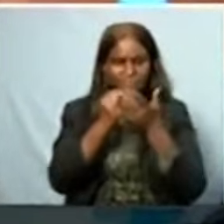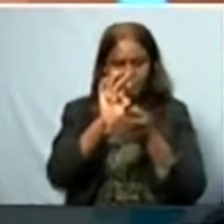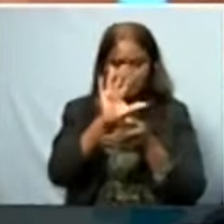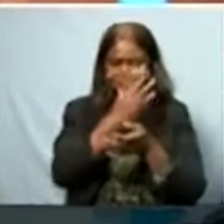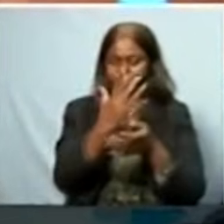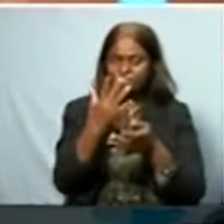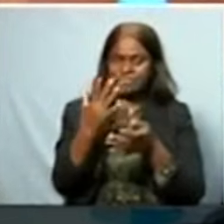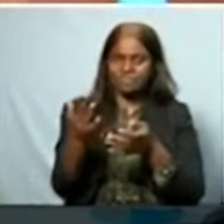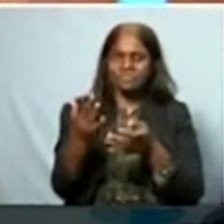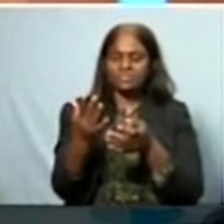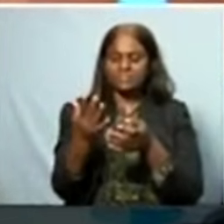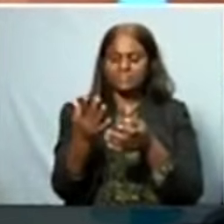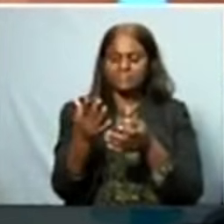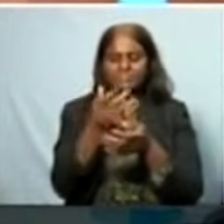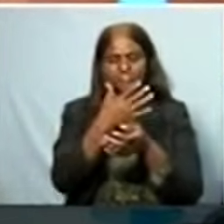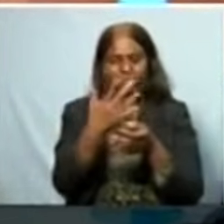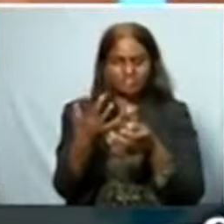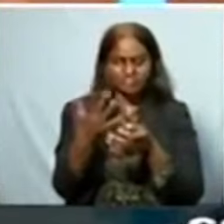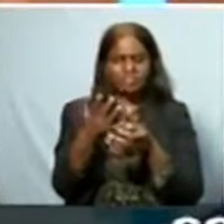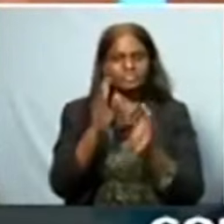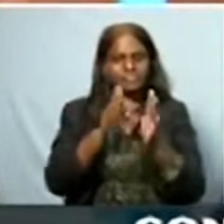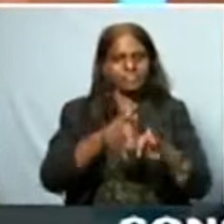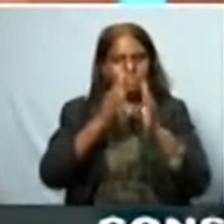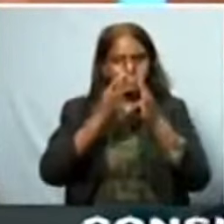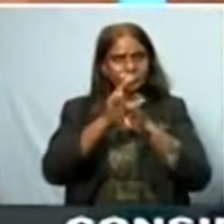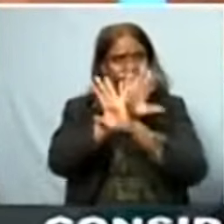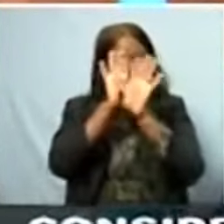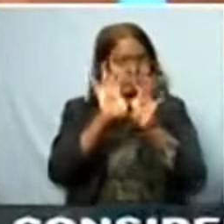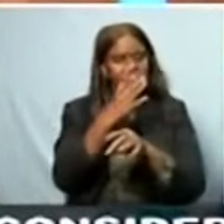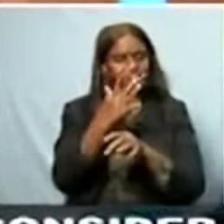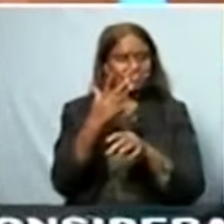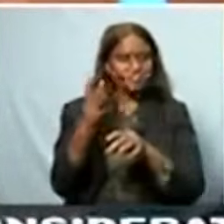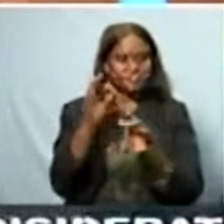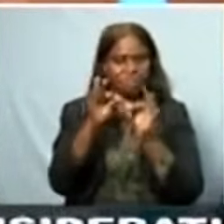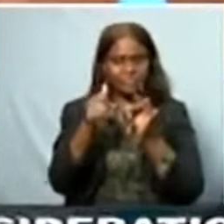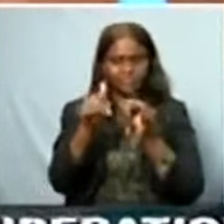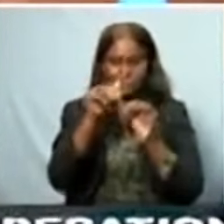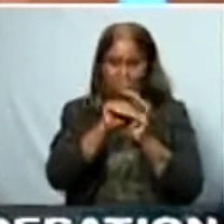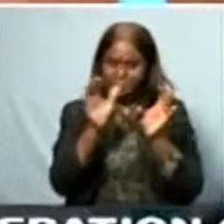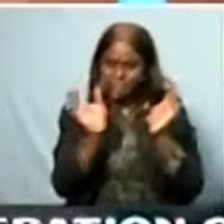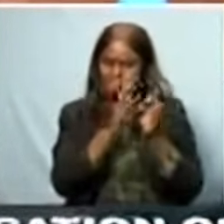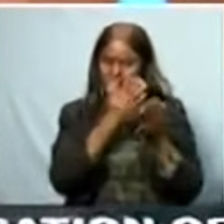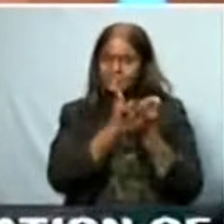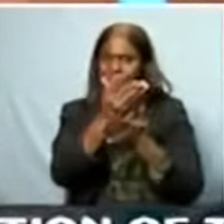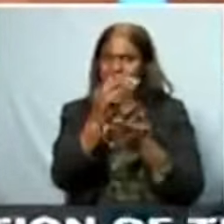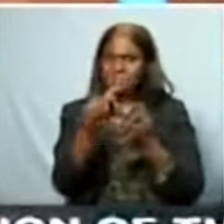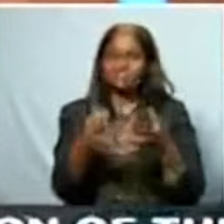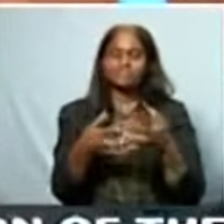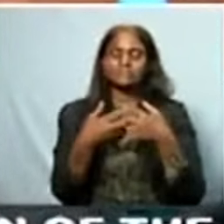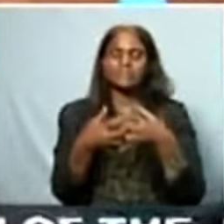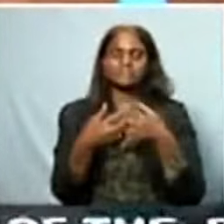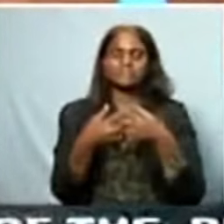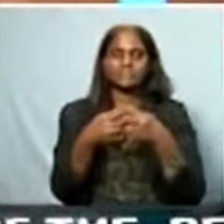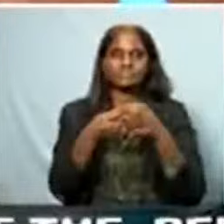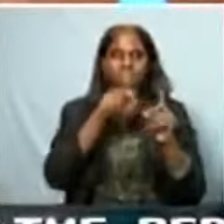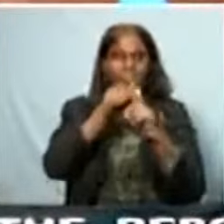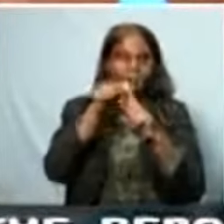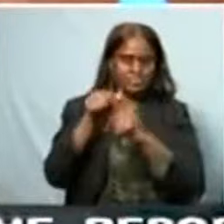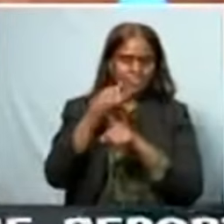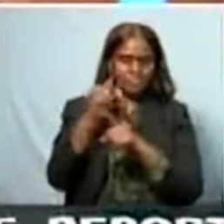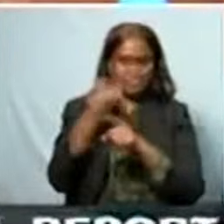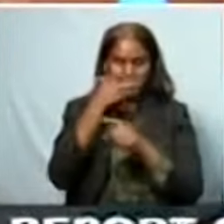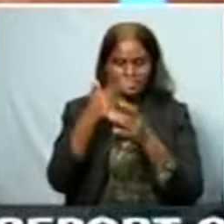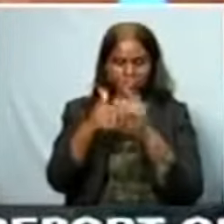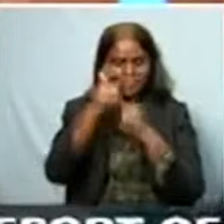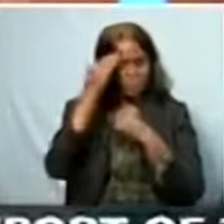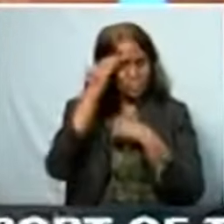things, there are straightforward things. If you're part of the procurement of X-ray machines, detectors issues, we should be